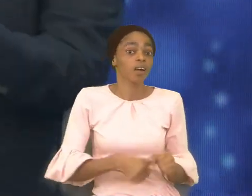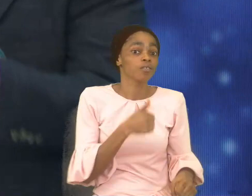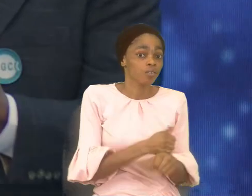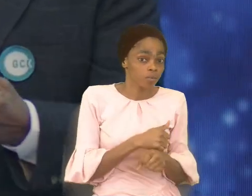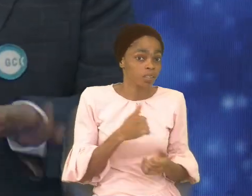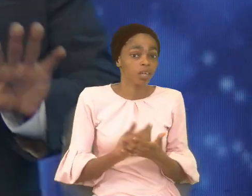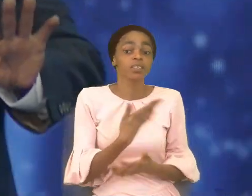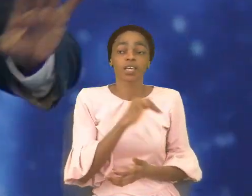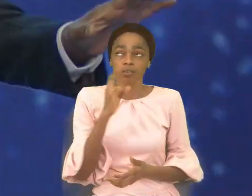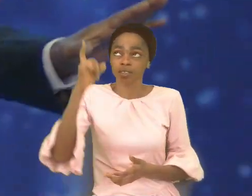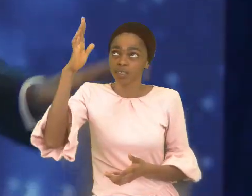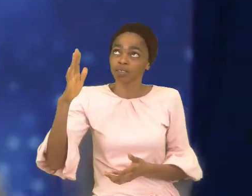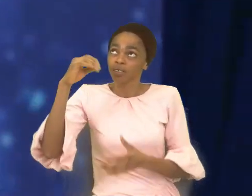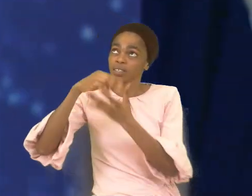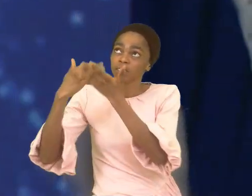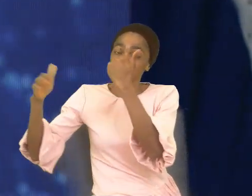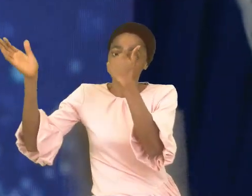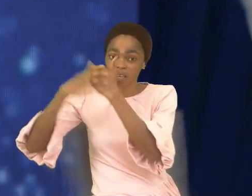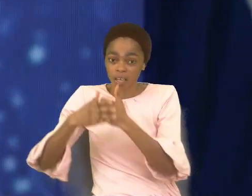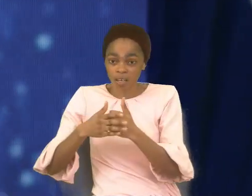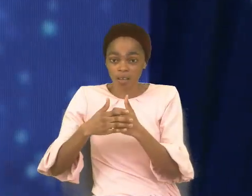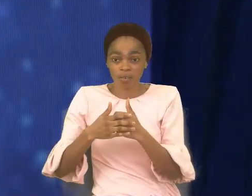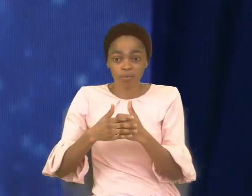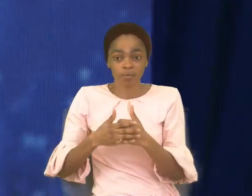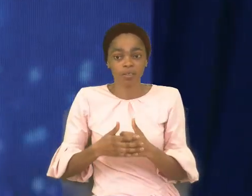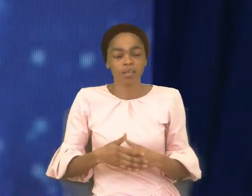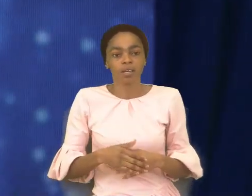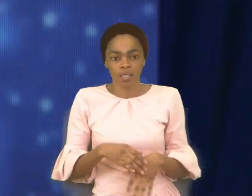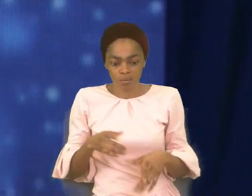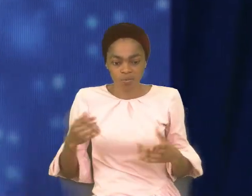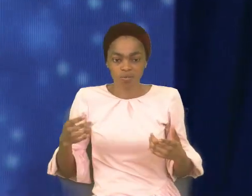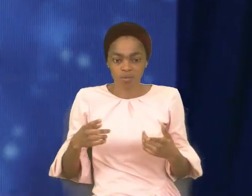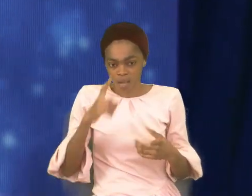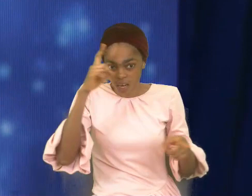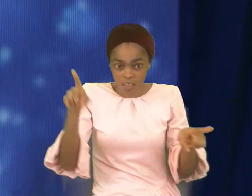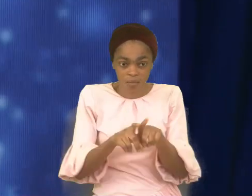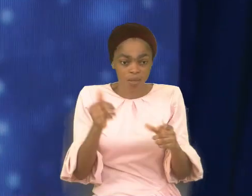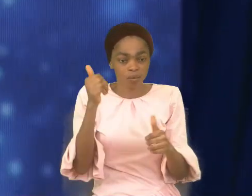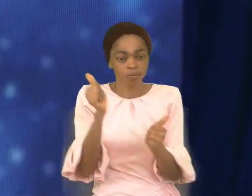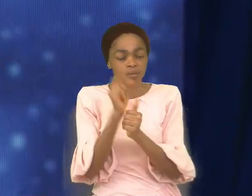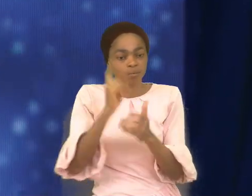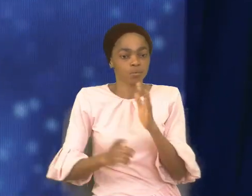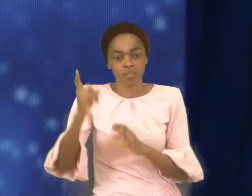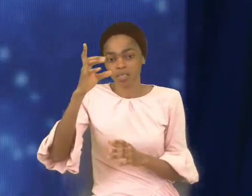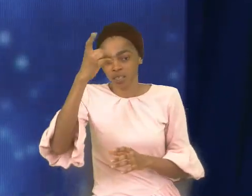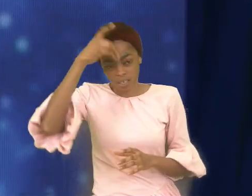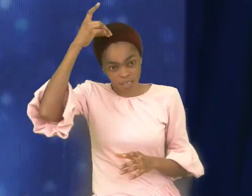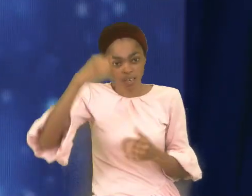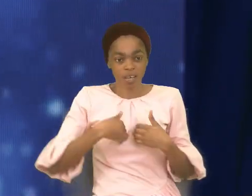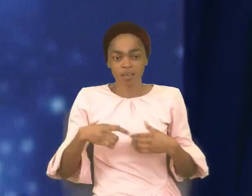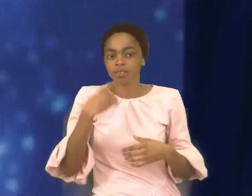Daniel had said. Immediately after, Nebuchadnezzar the king made an image of gold